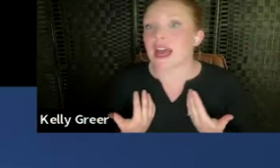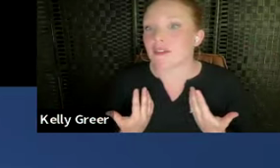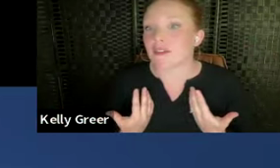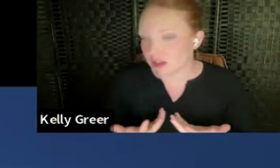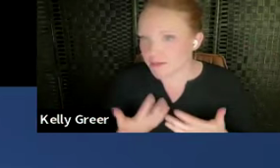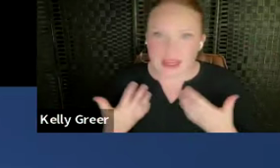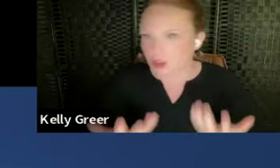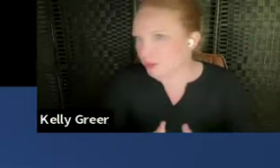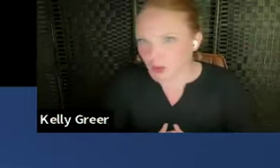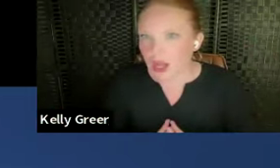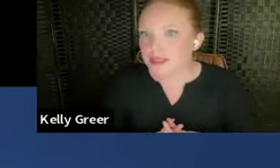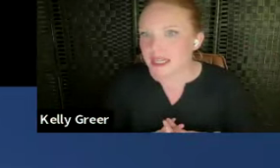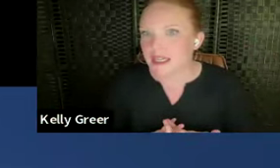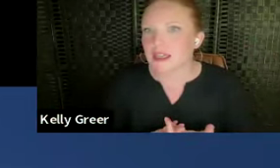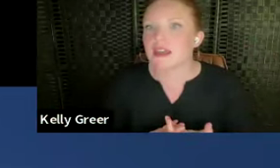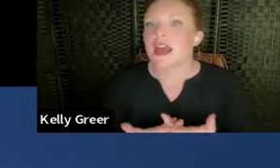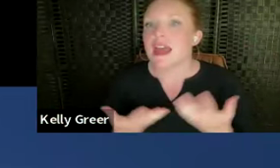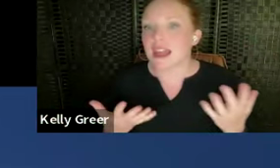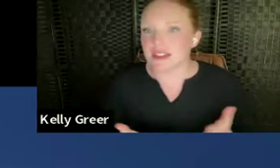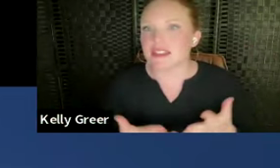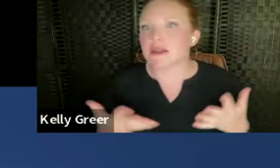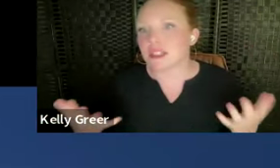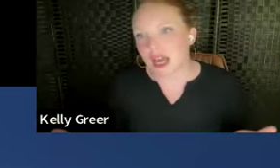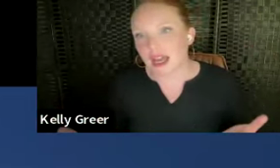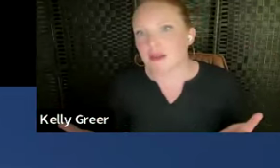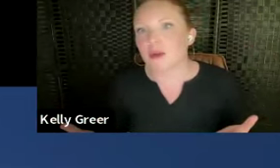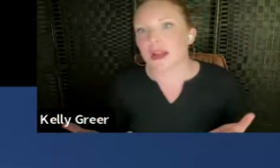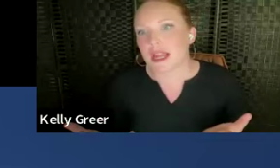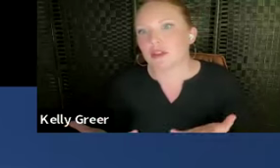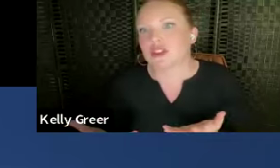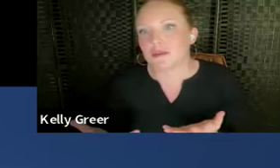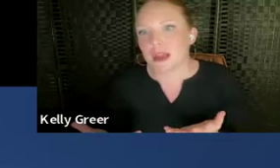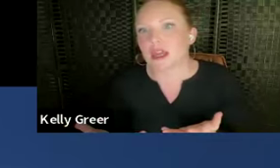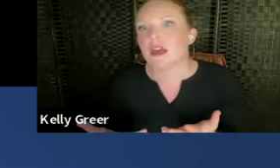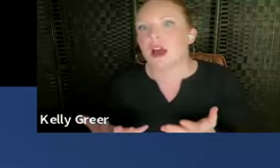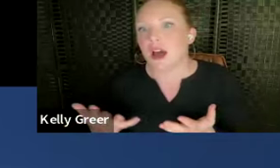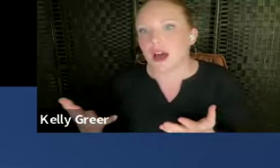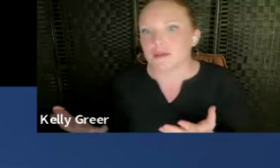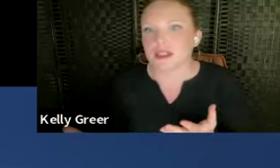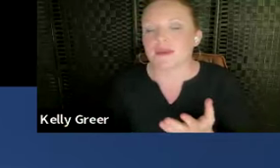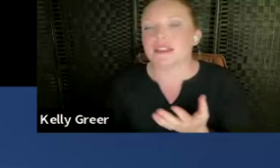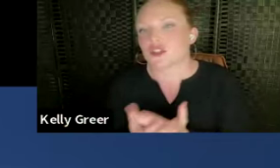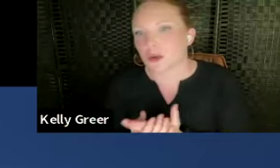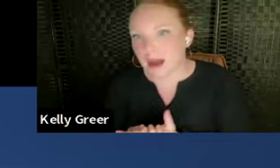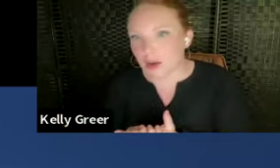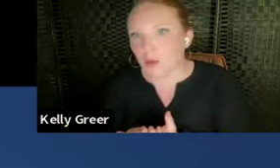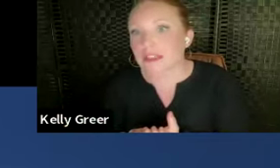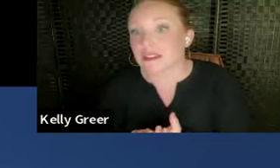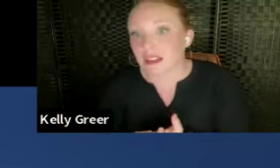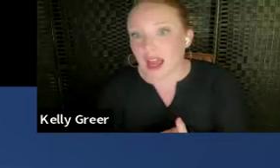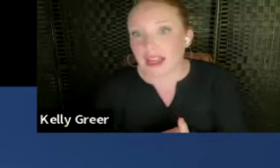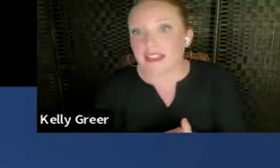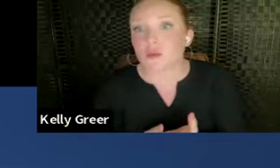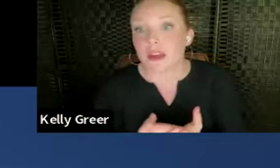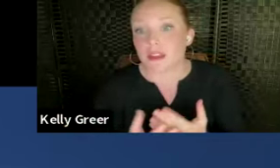training, and to have make it a little bit more updated. And at the same time, we were able to make some additional